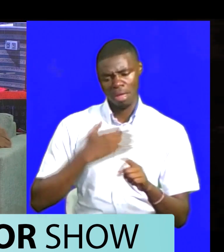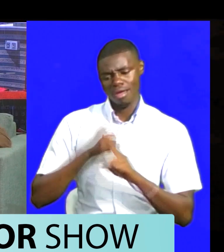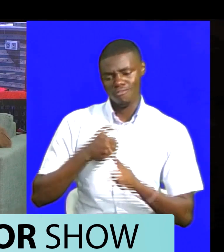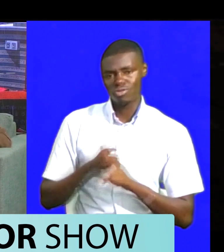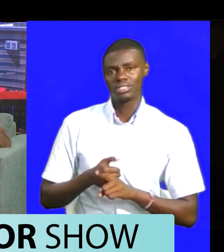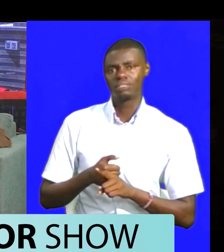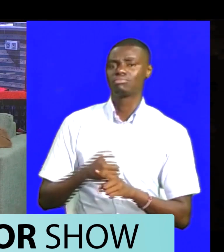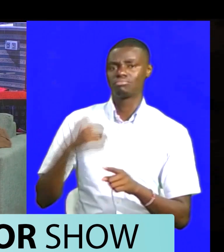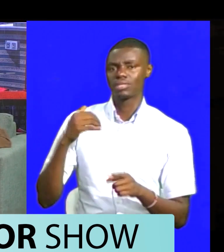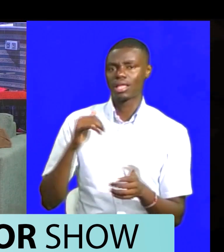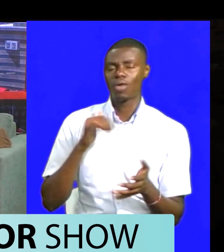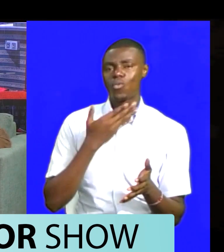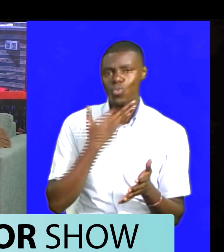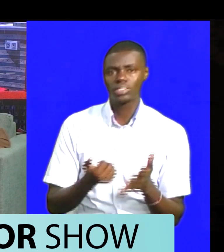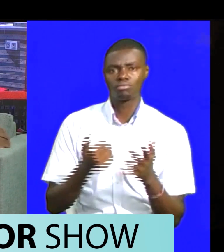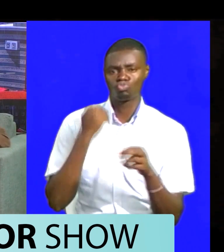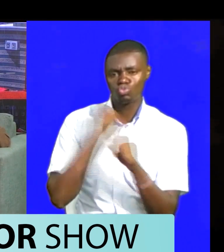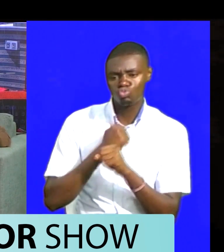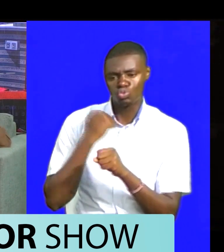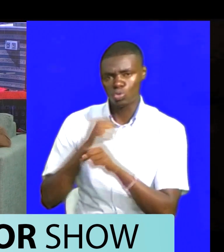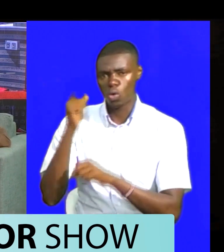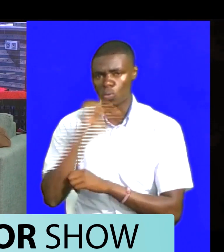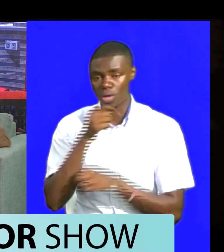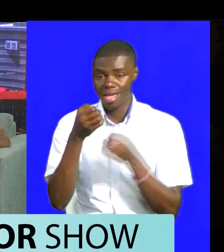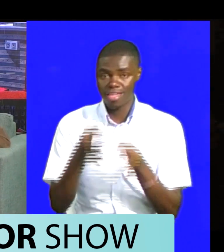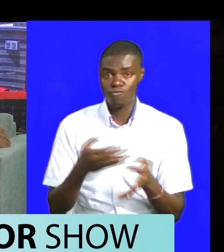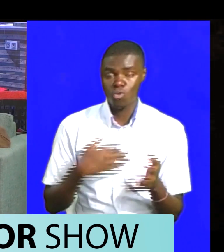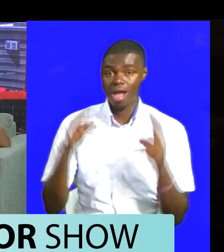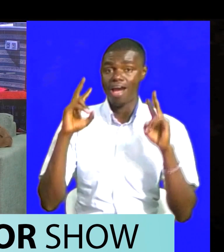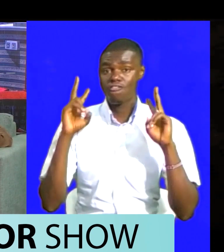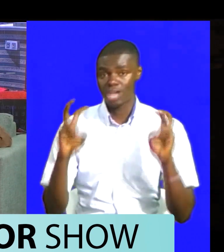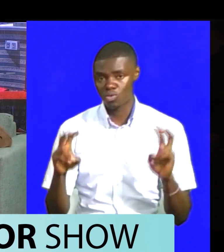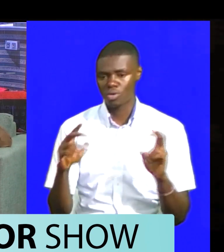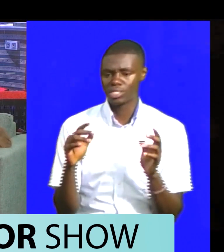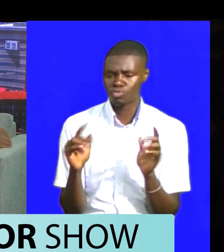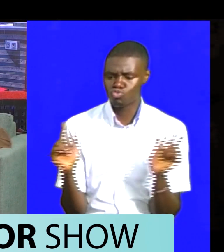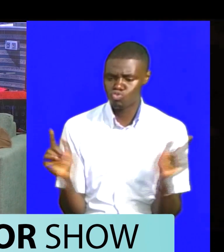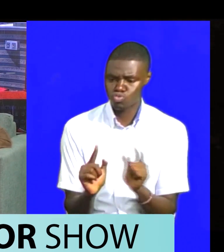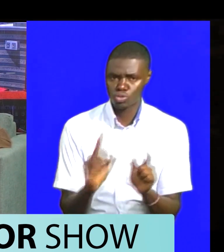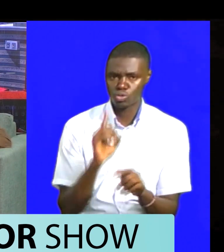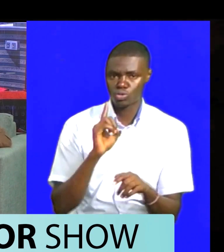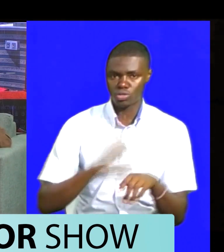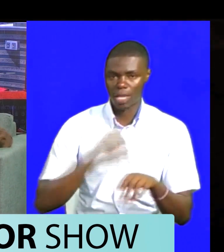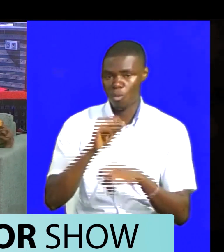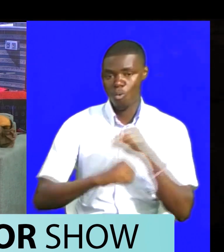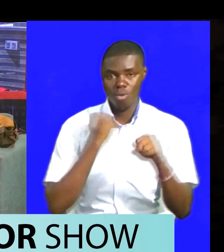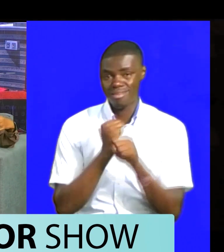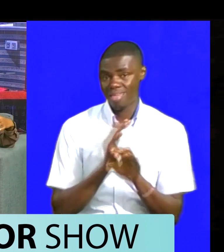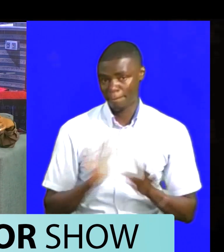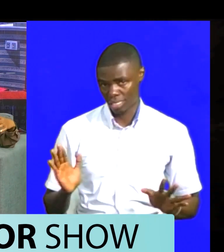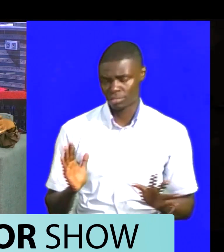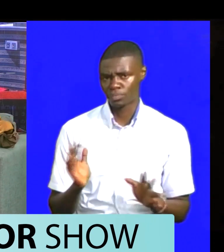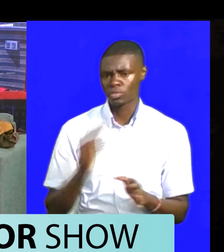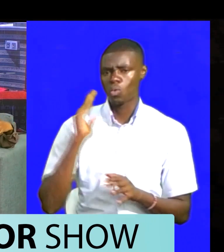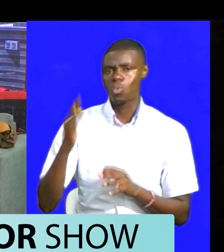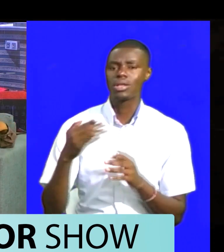what I've always been wanting to do, because when you're having this title, it's only a period of 1 year, and this 1 year, it